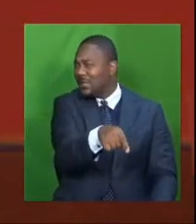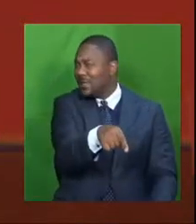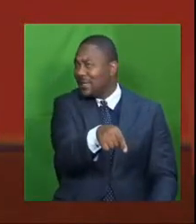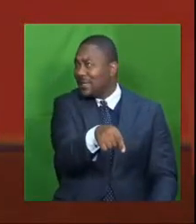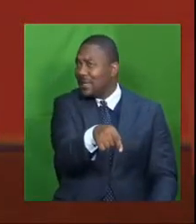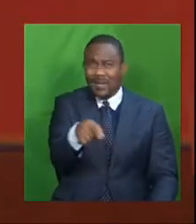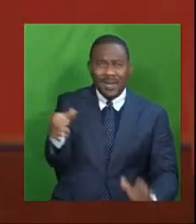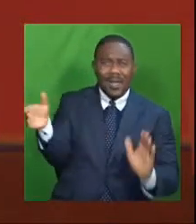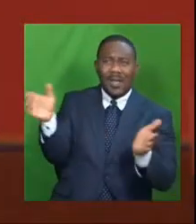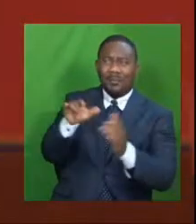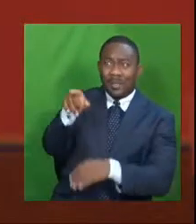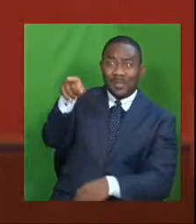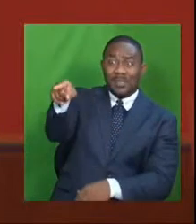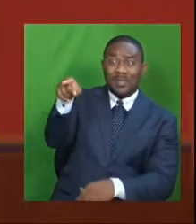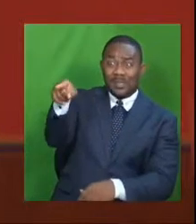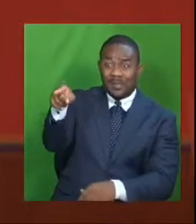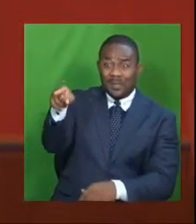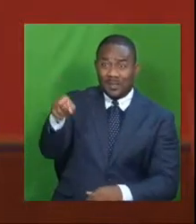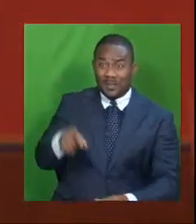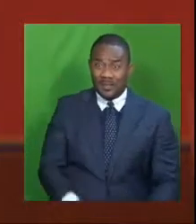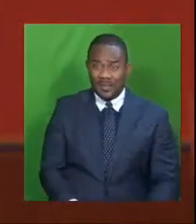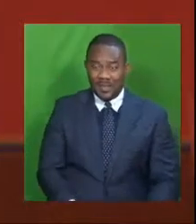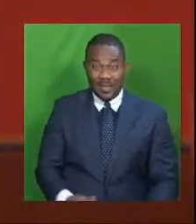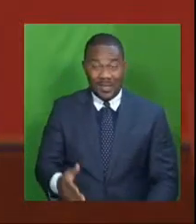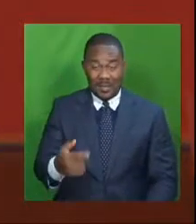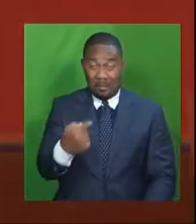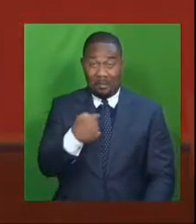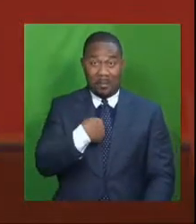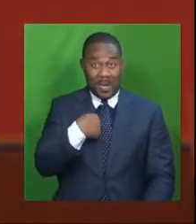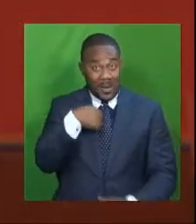and he was afraid to refer to the bald head of the Speaker.